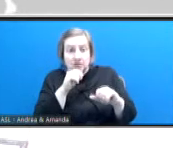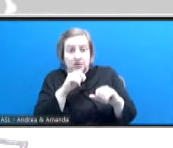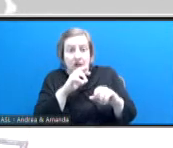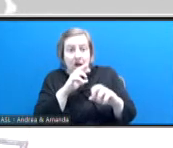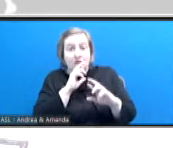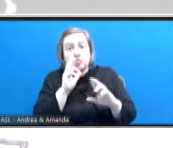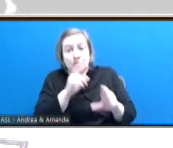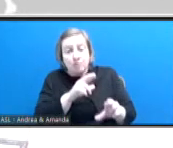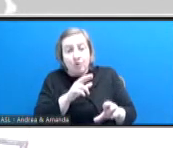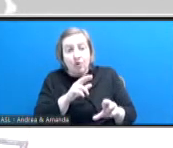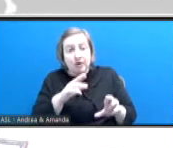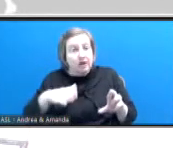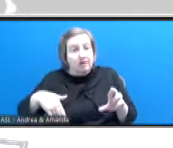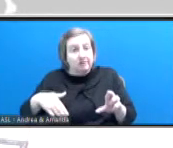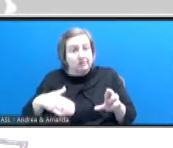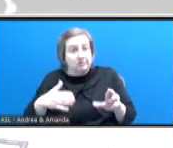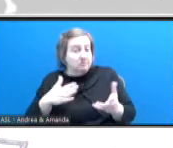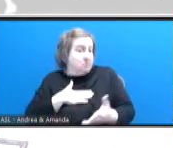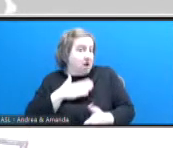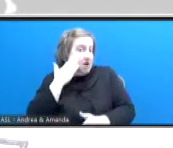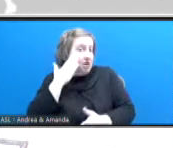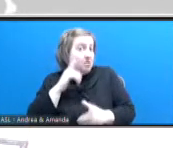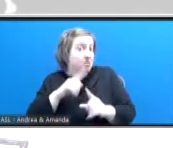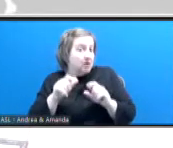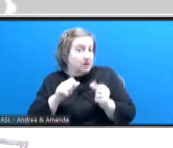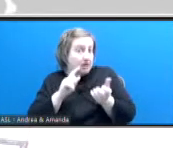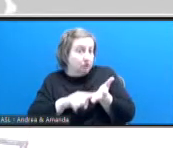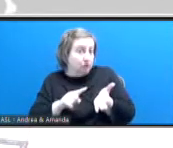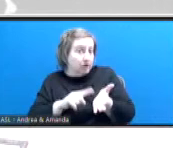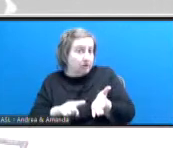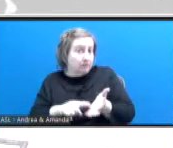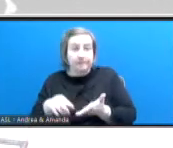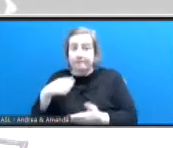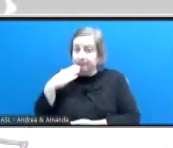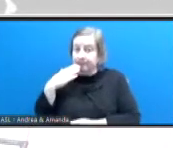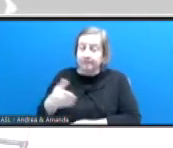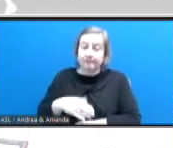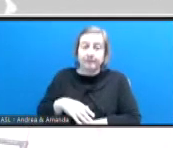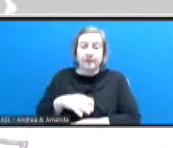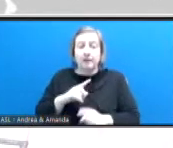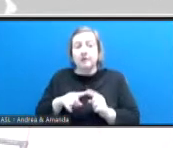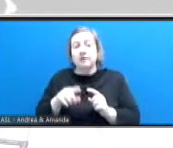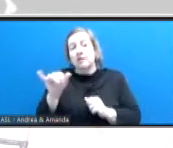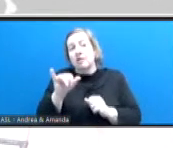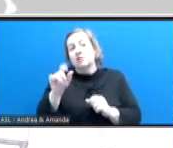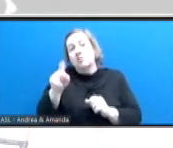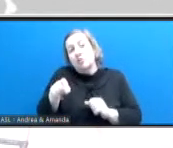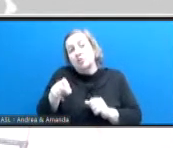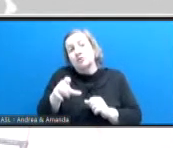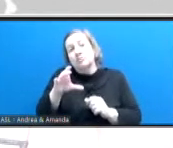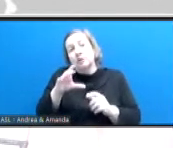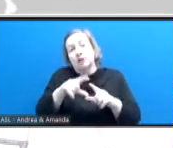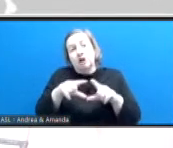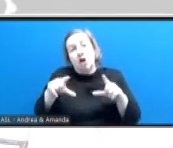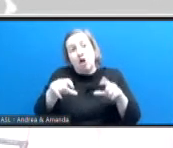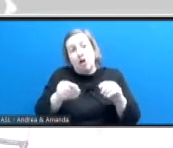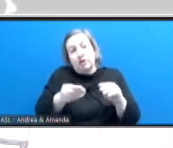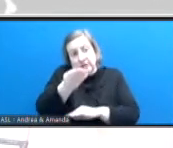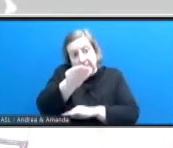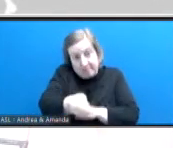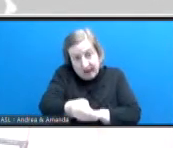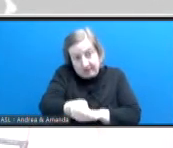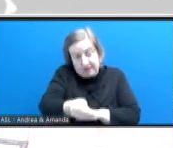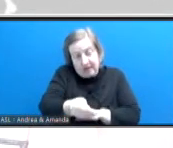on that yet though, to my knowledge. Well, we can check into that. Thank you. But there's also supposed to be cards they pass out in